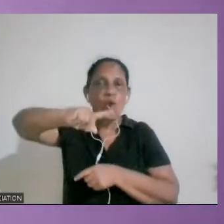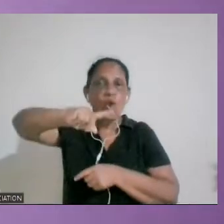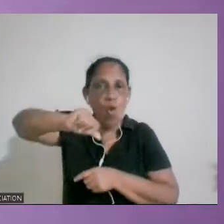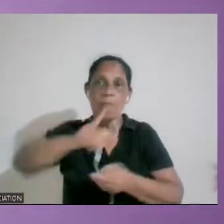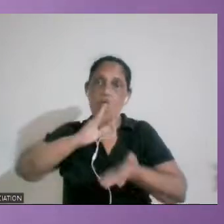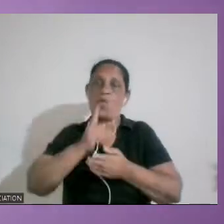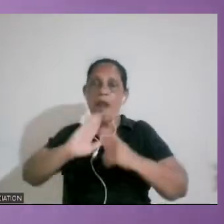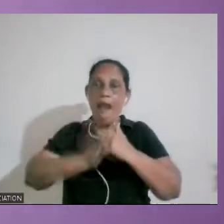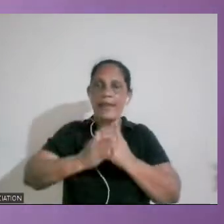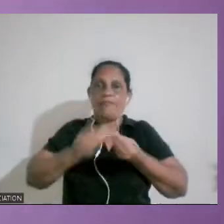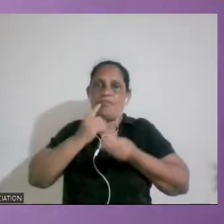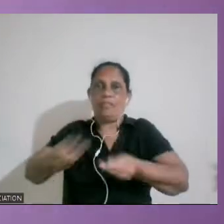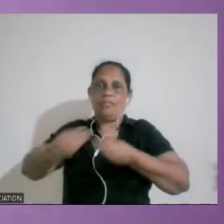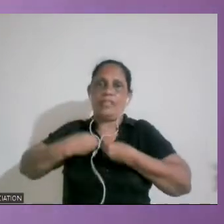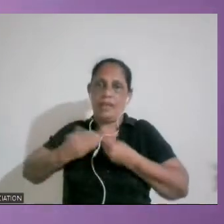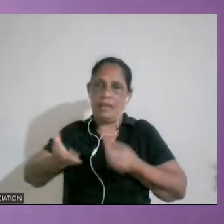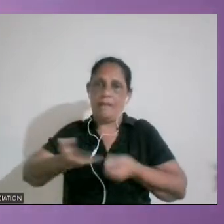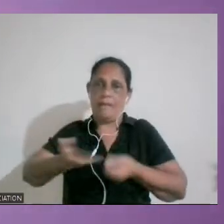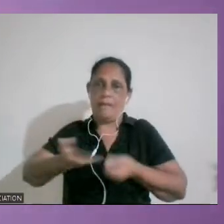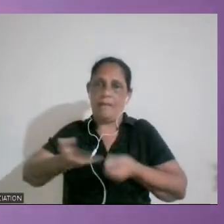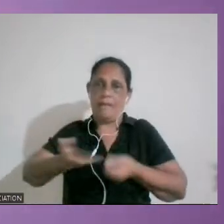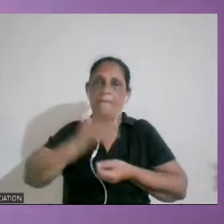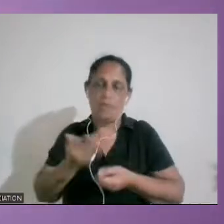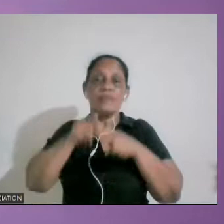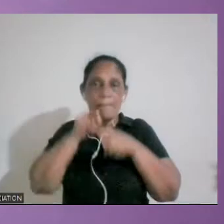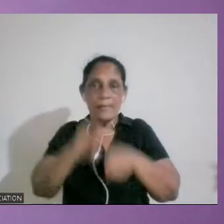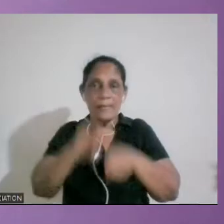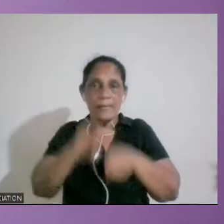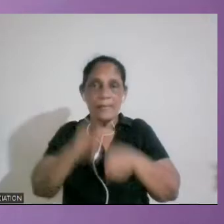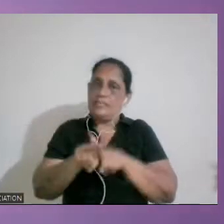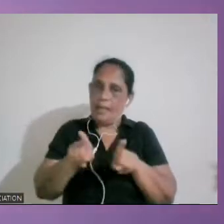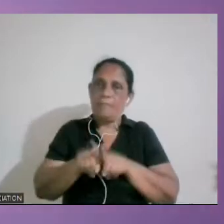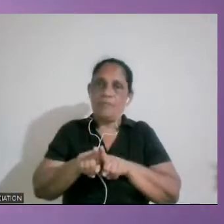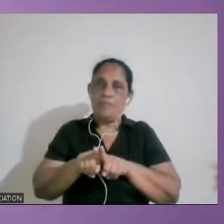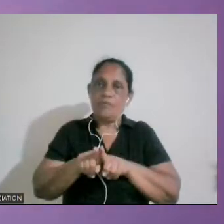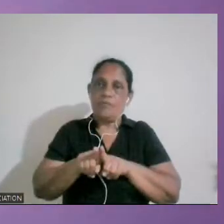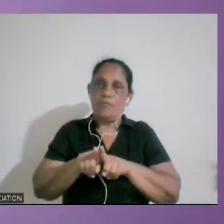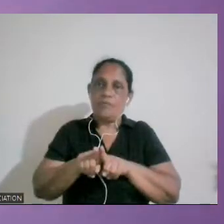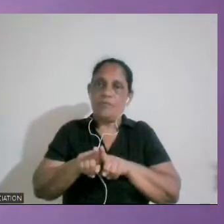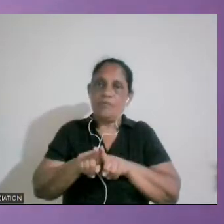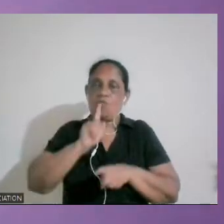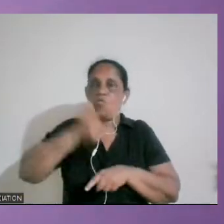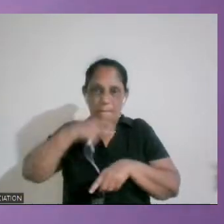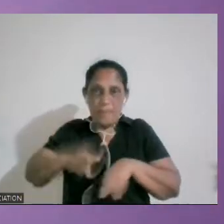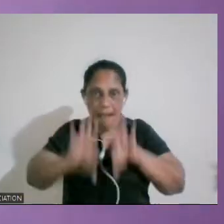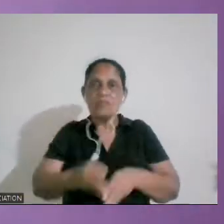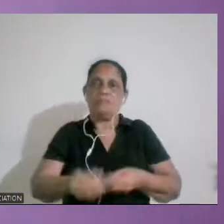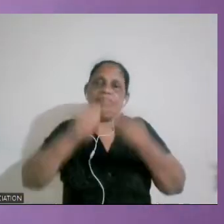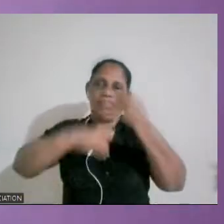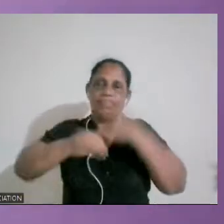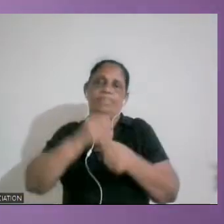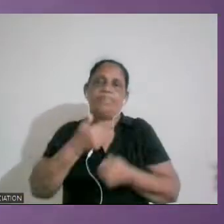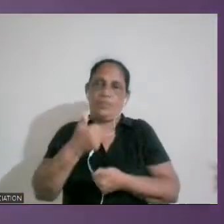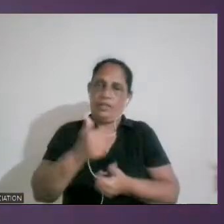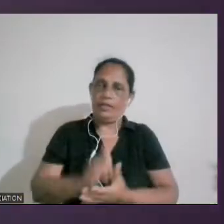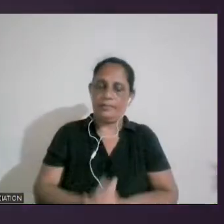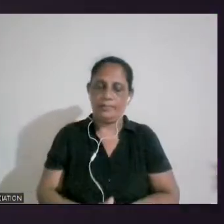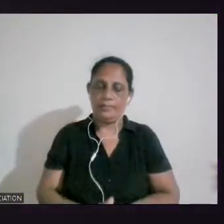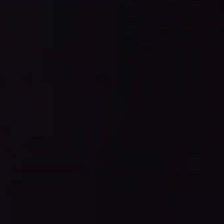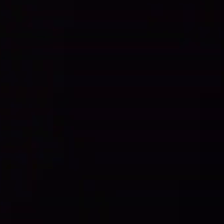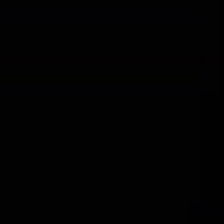like oranges can help absorb iron into your body, and therefore consuming this as well is useful during your period.